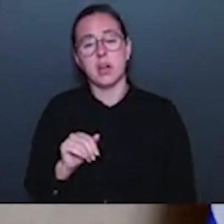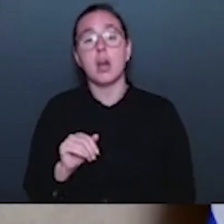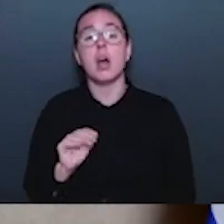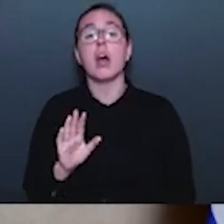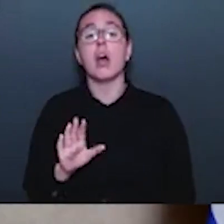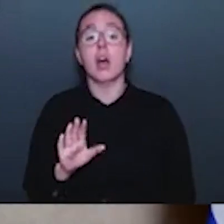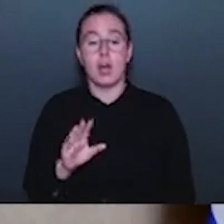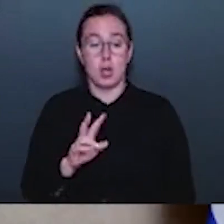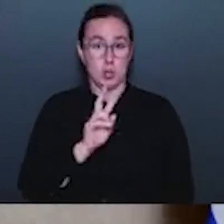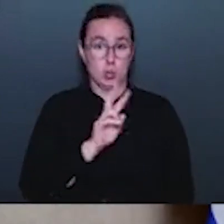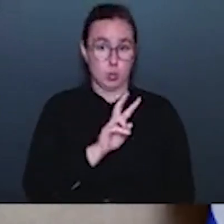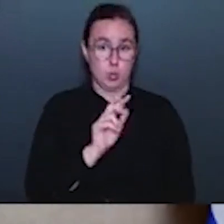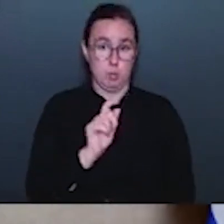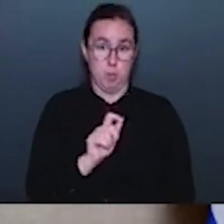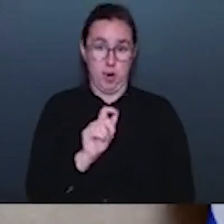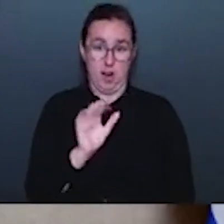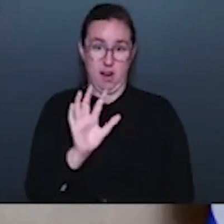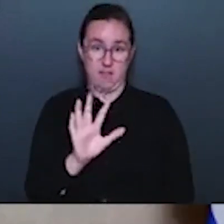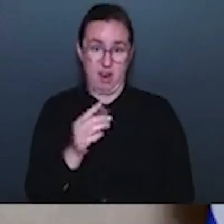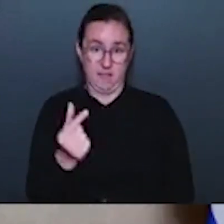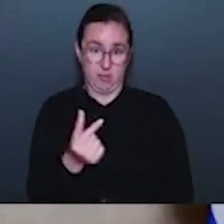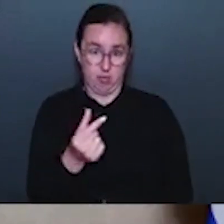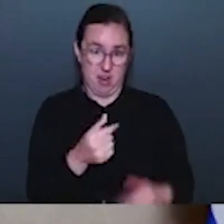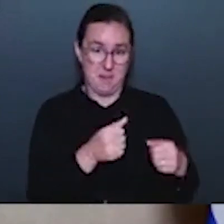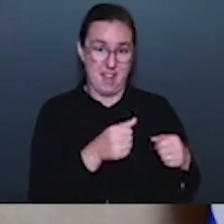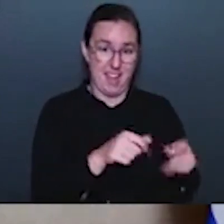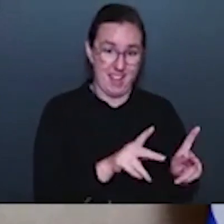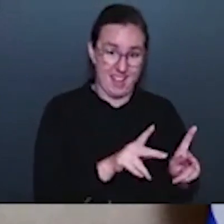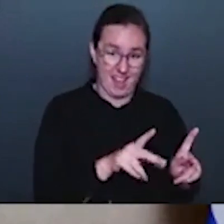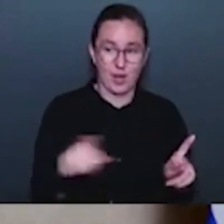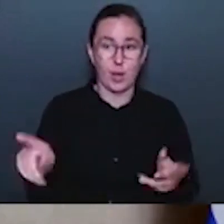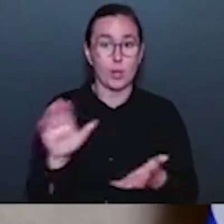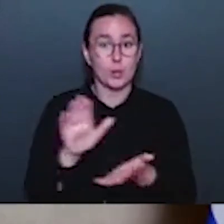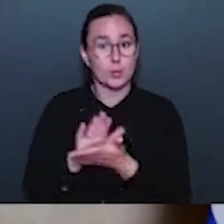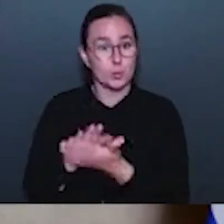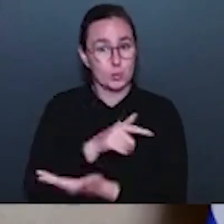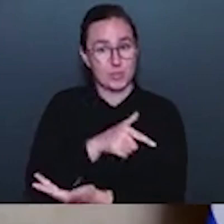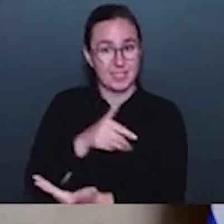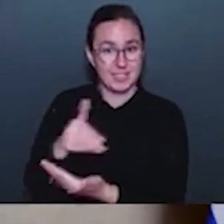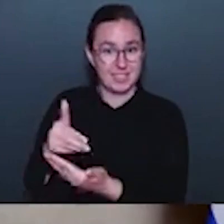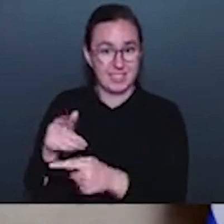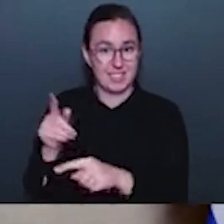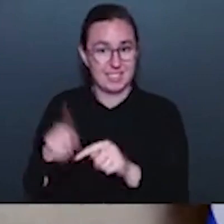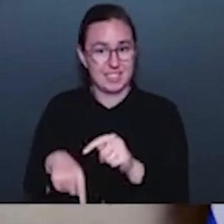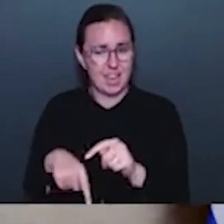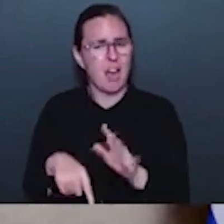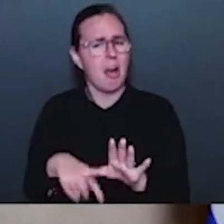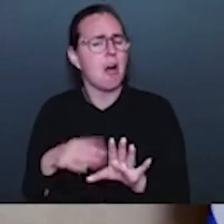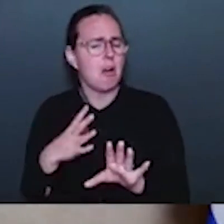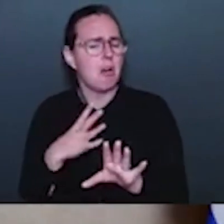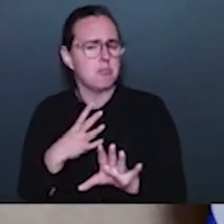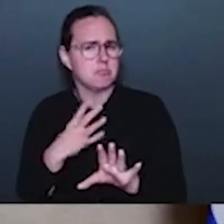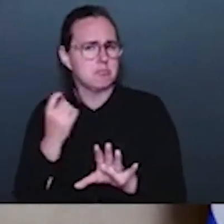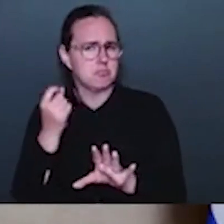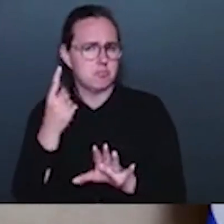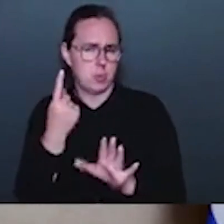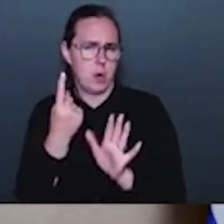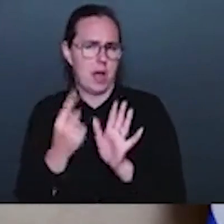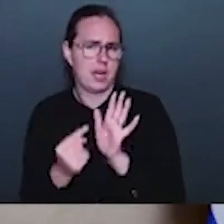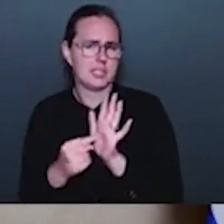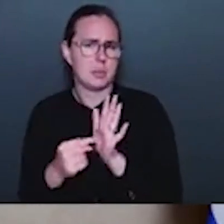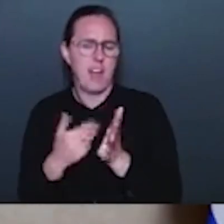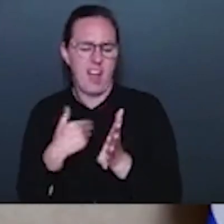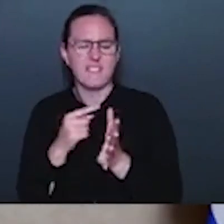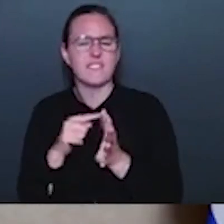if they come across somebody who is in possession of illicit drugs, in any of those exception